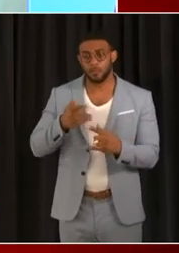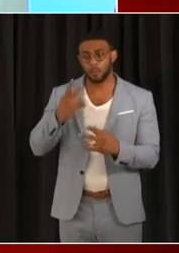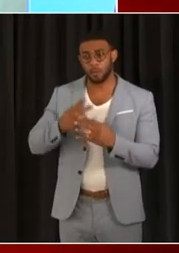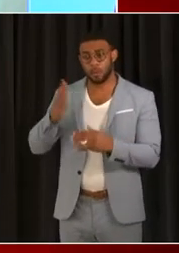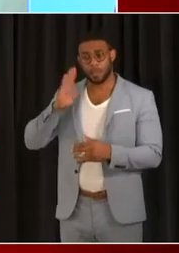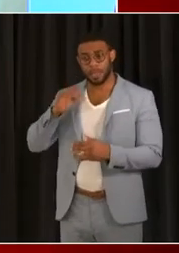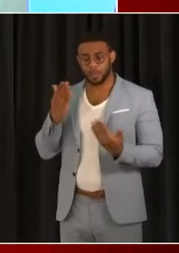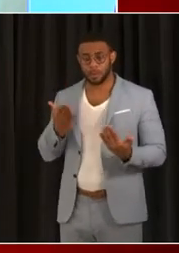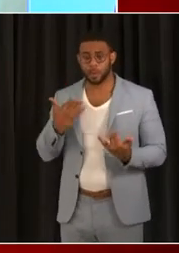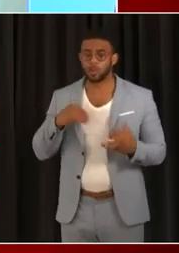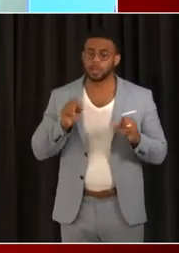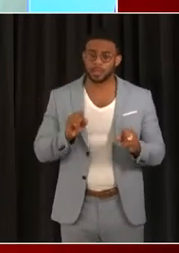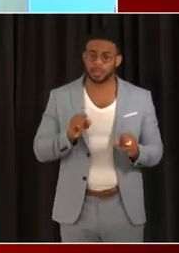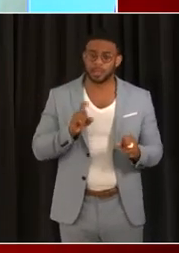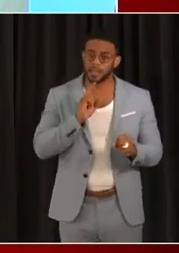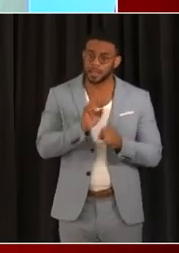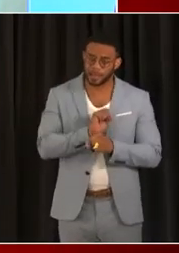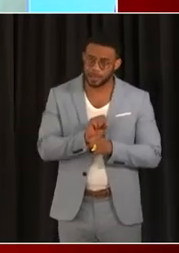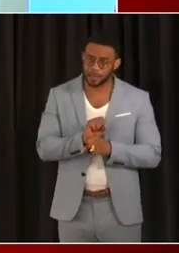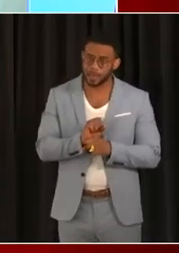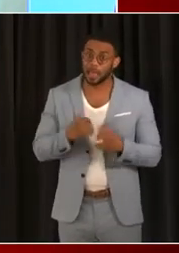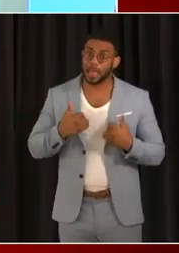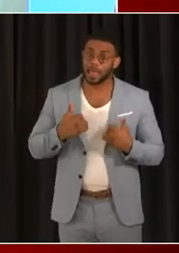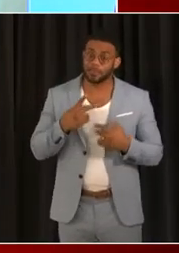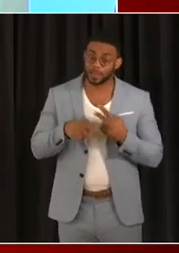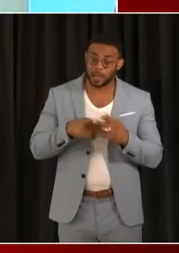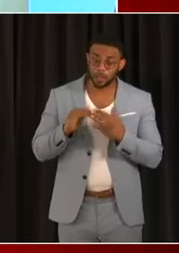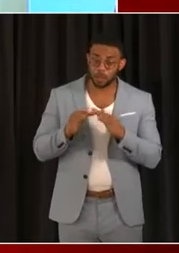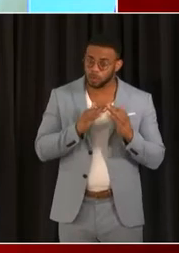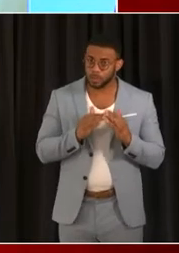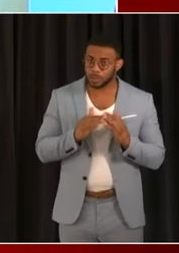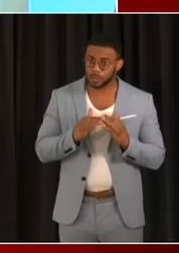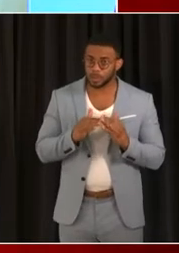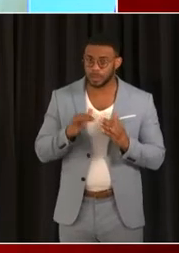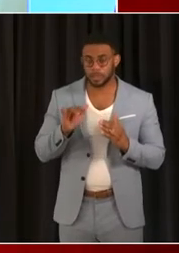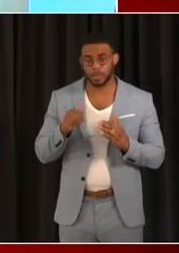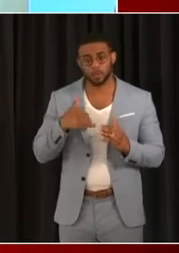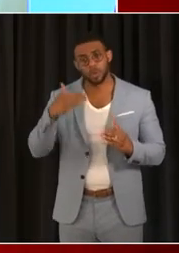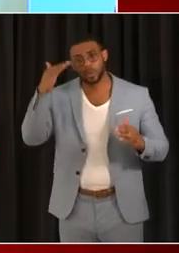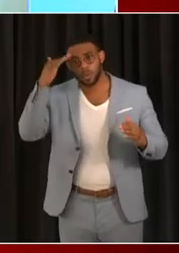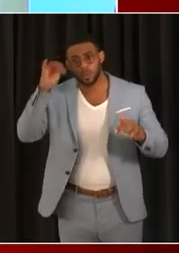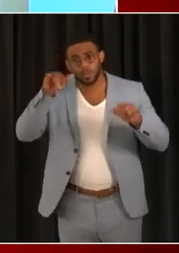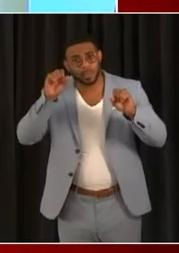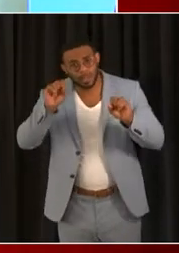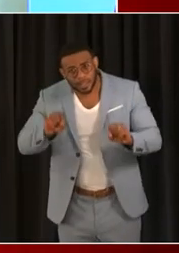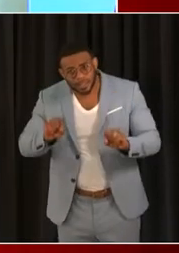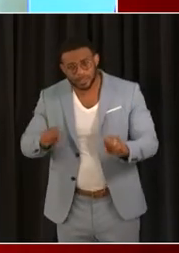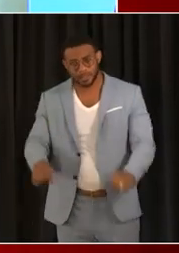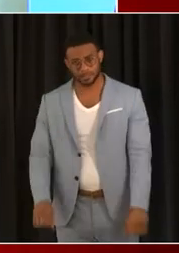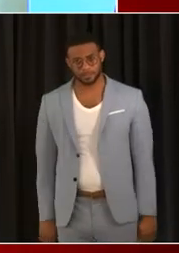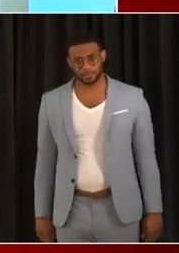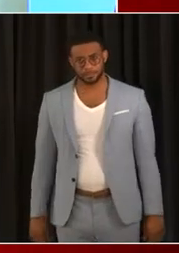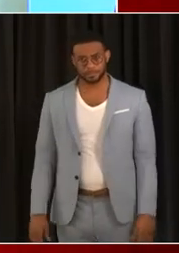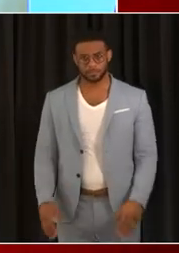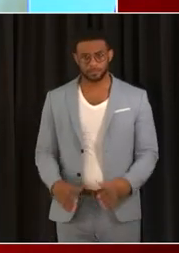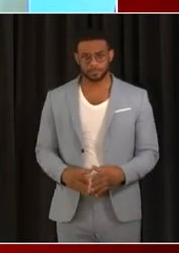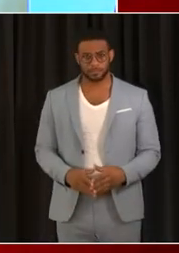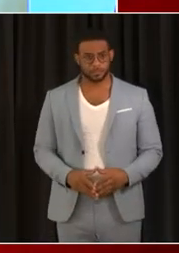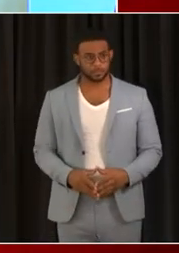present, so that we can actually have the kind of communities that we know we can.